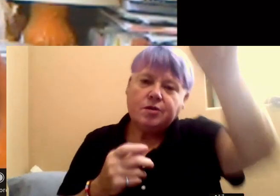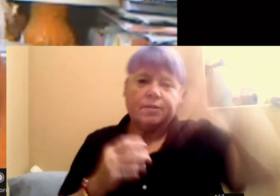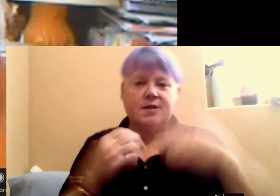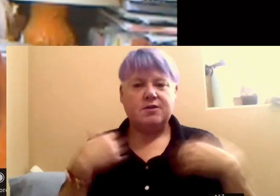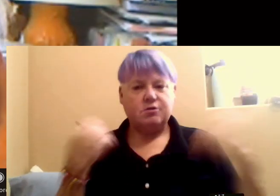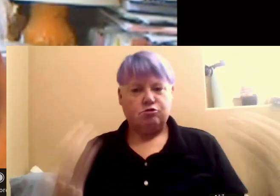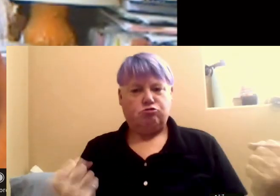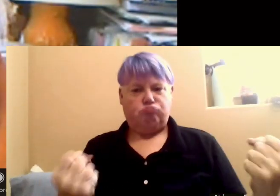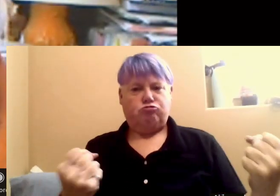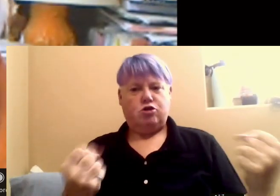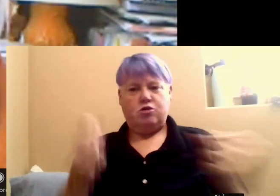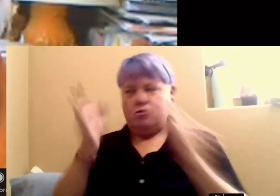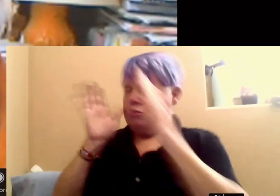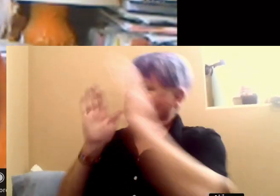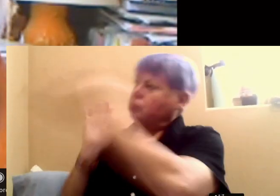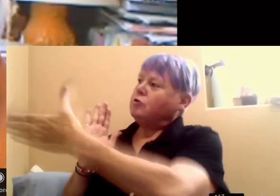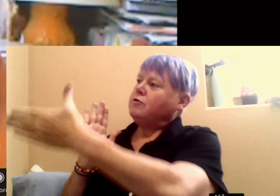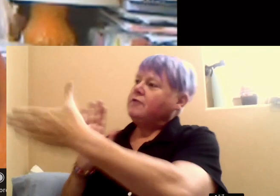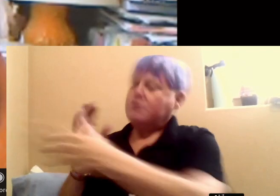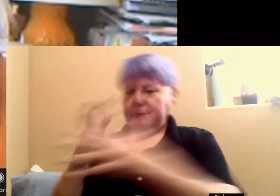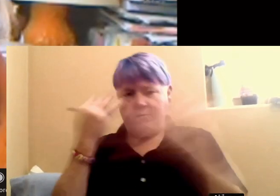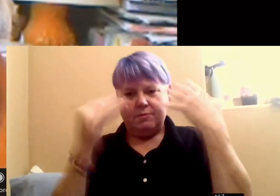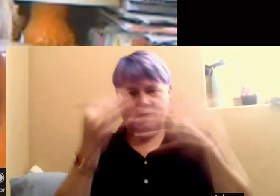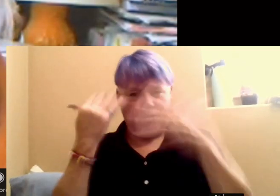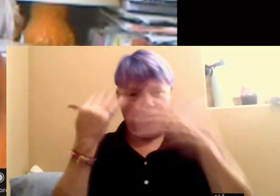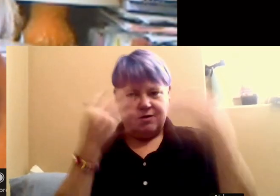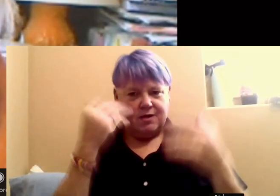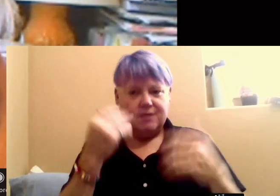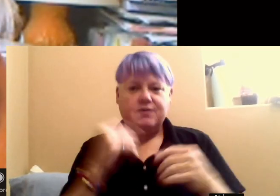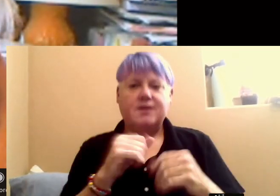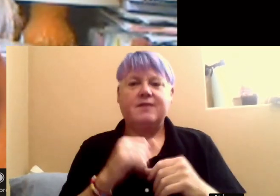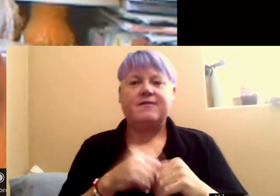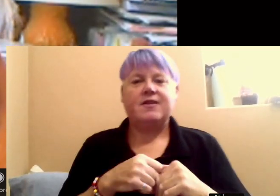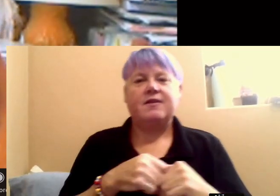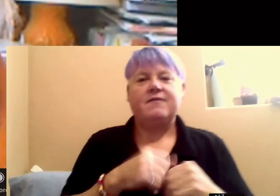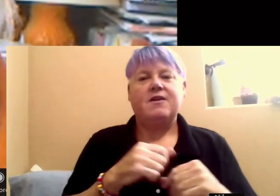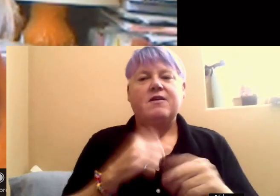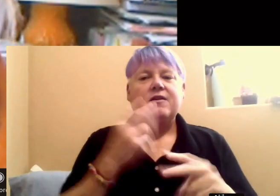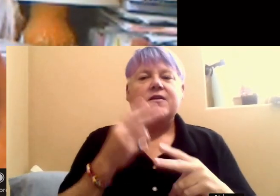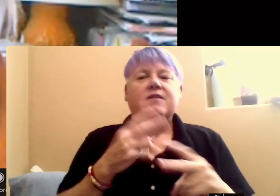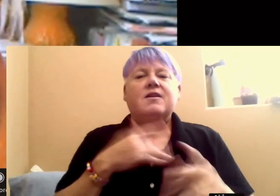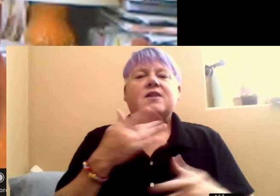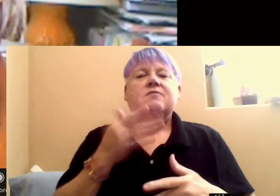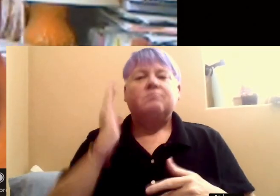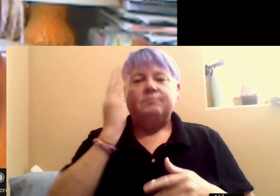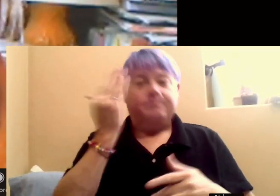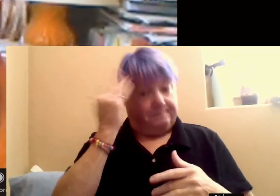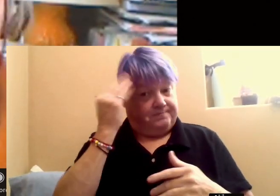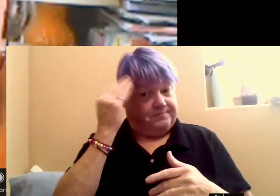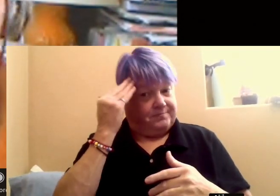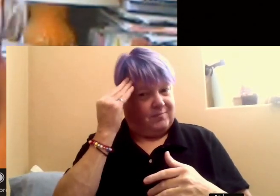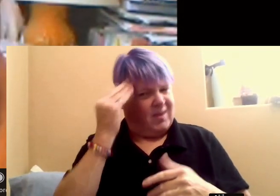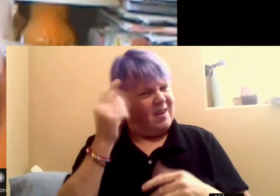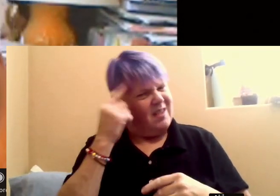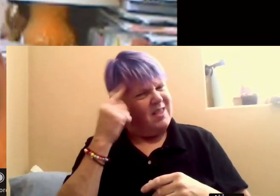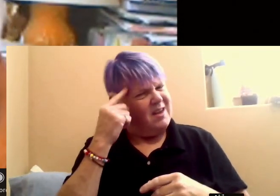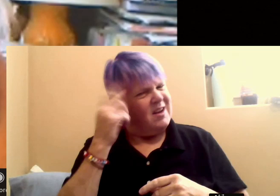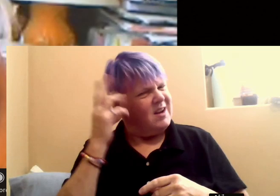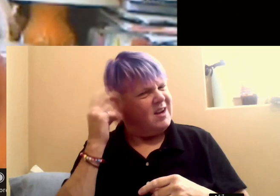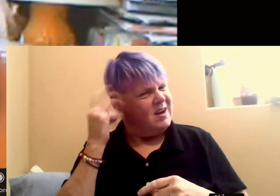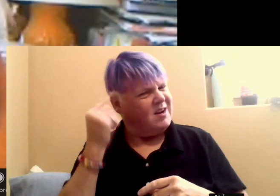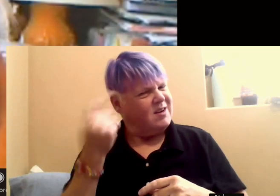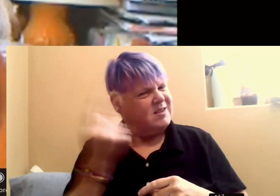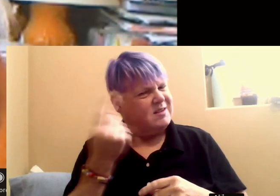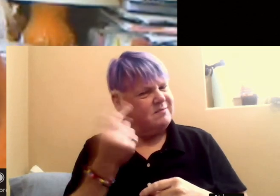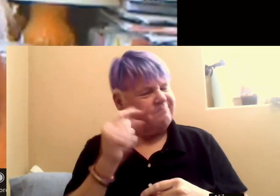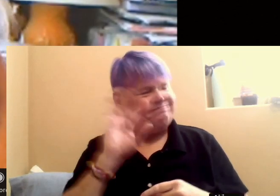raptor profile with a mysterious thrill of buried familiarity. thought I heard someone. Never